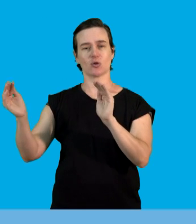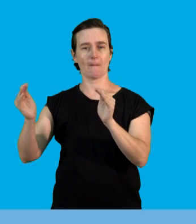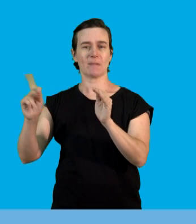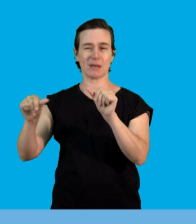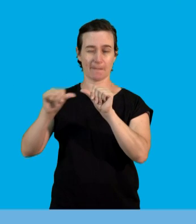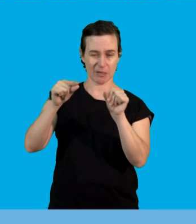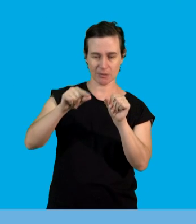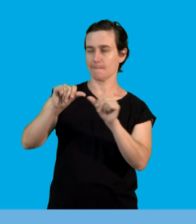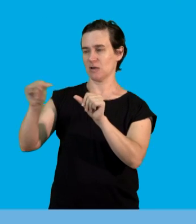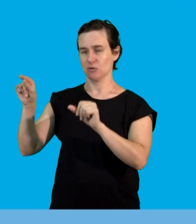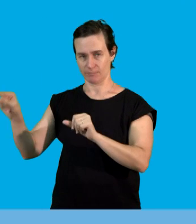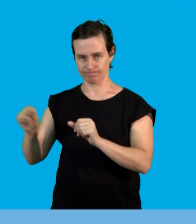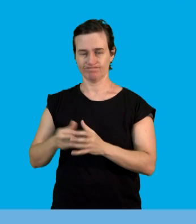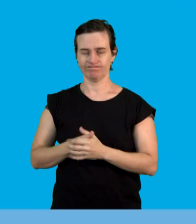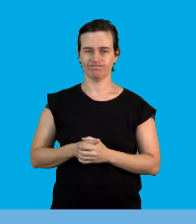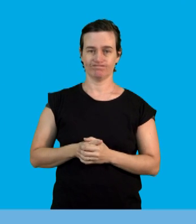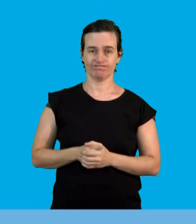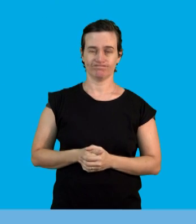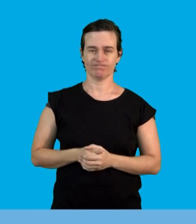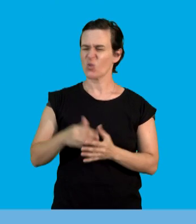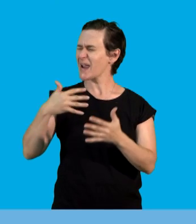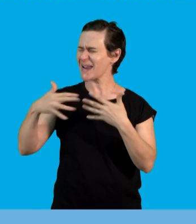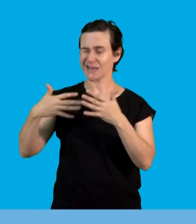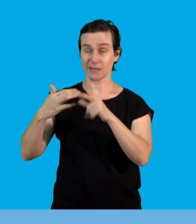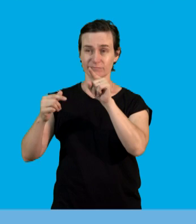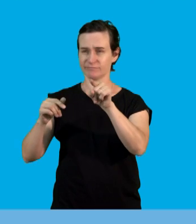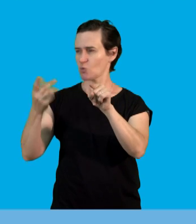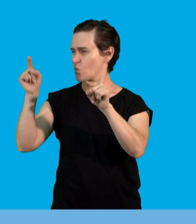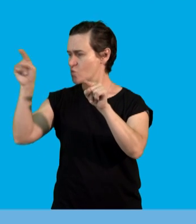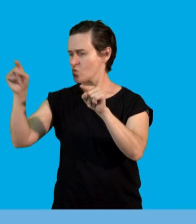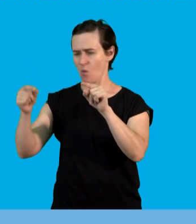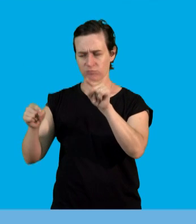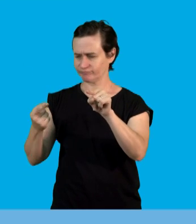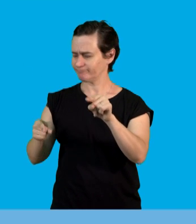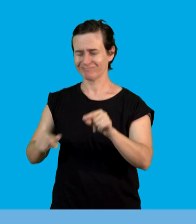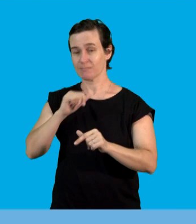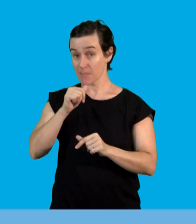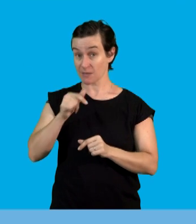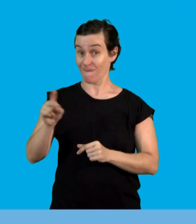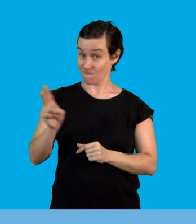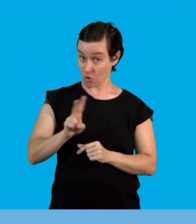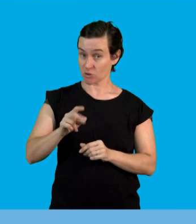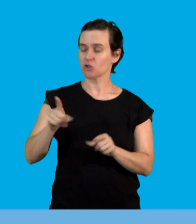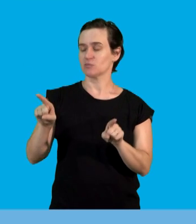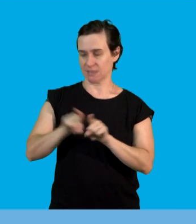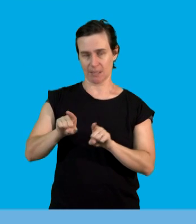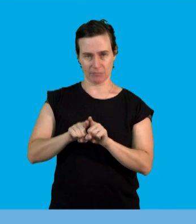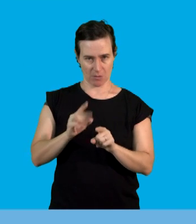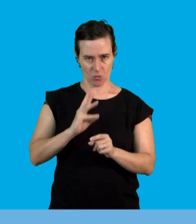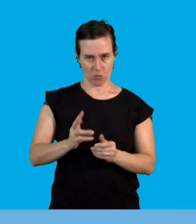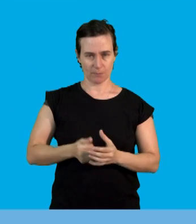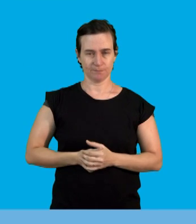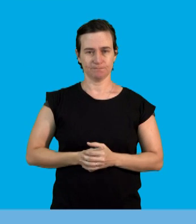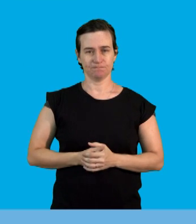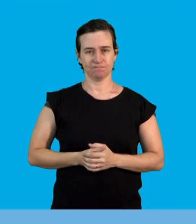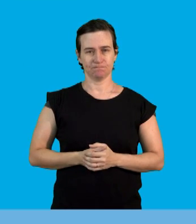So in those 2 points that we are measuring at anywhere in our circuit, the voltage is always going to be the